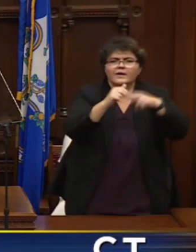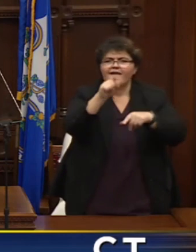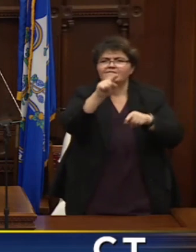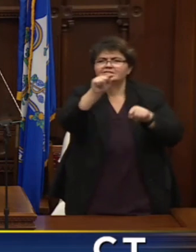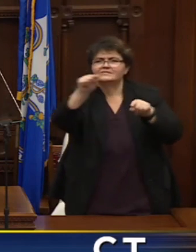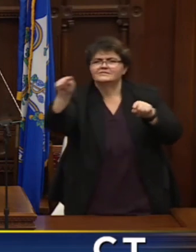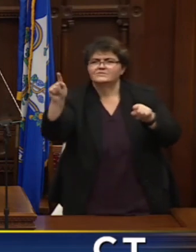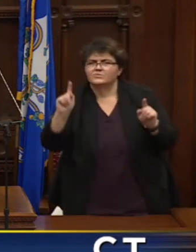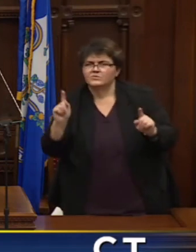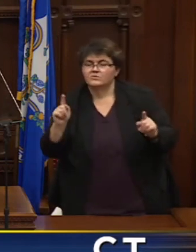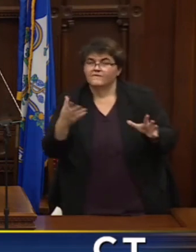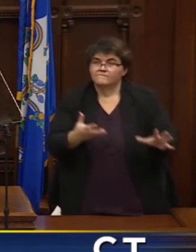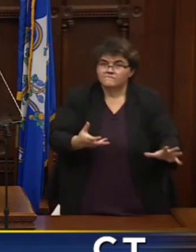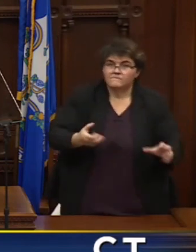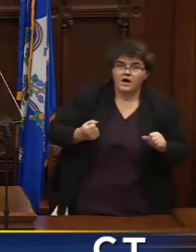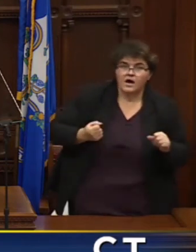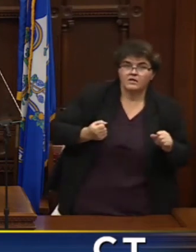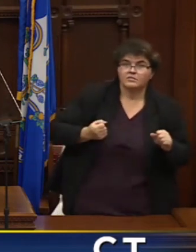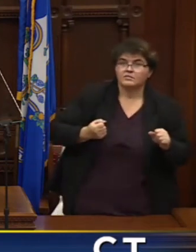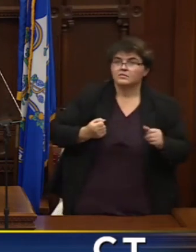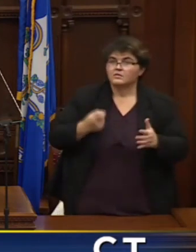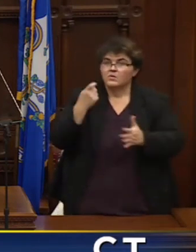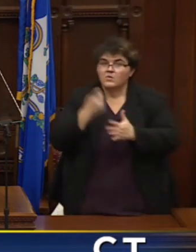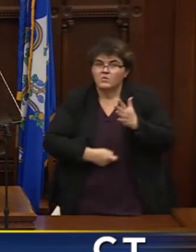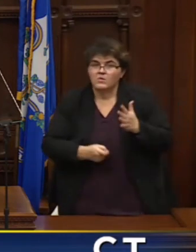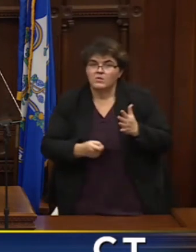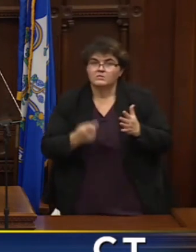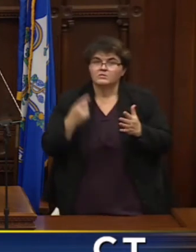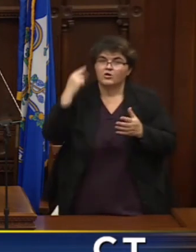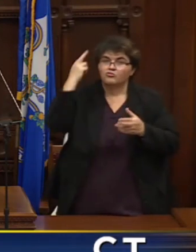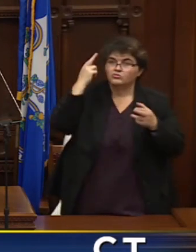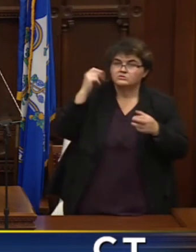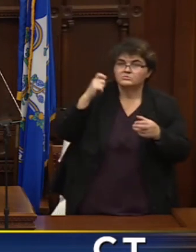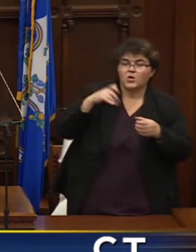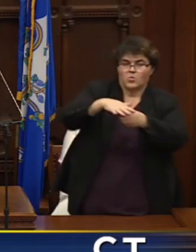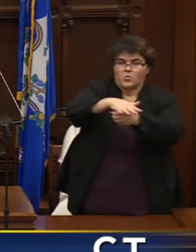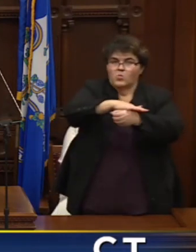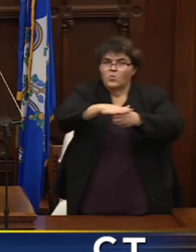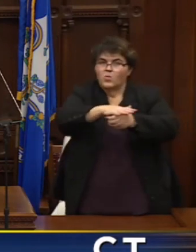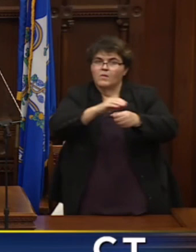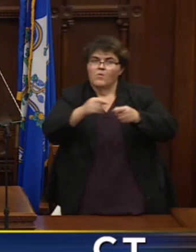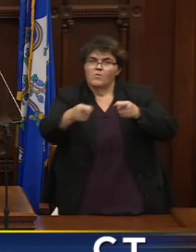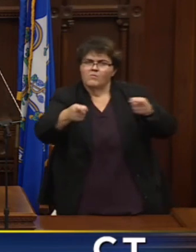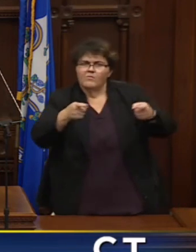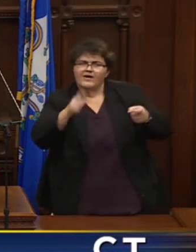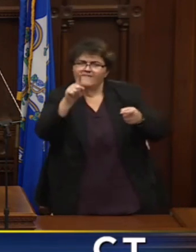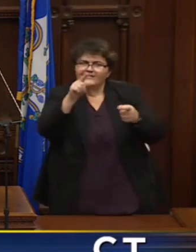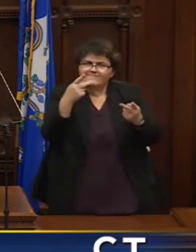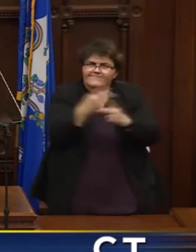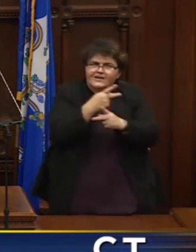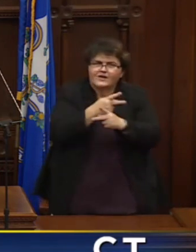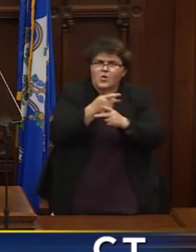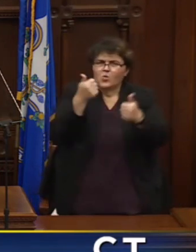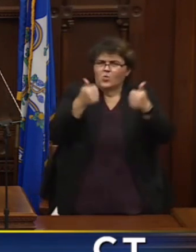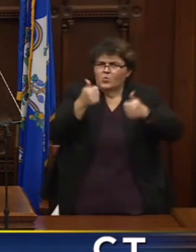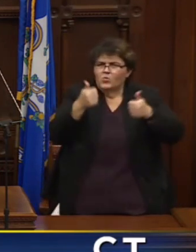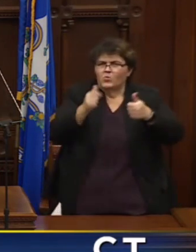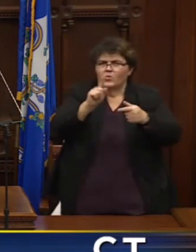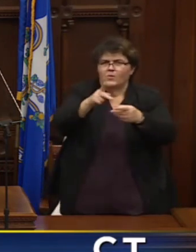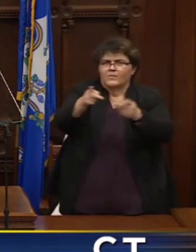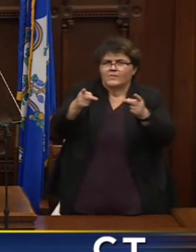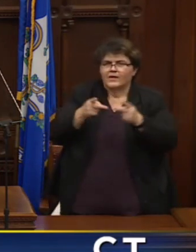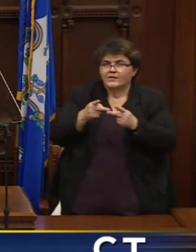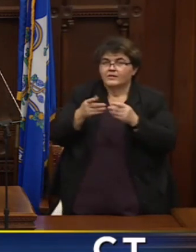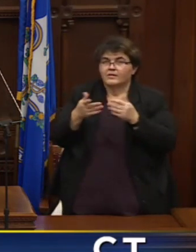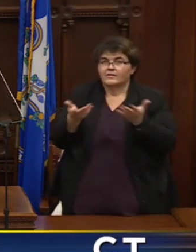cost, pre-zoned, and local control will determine how and where it is built. What do you think, Selah?